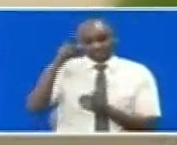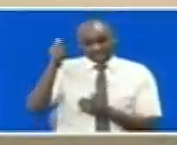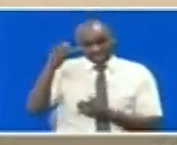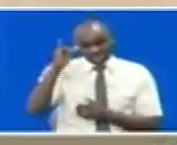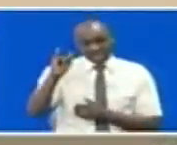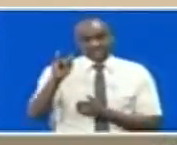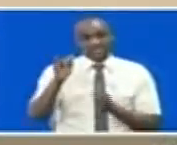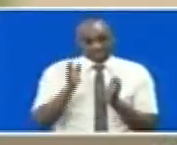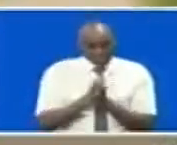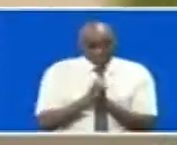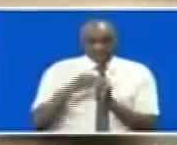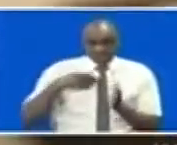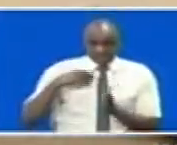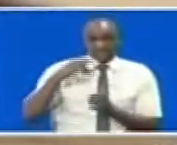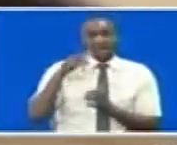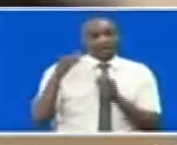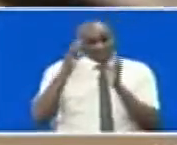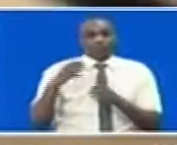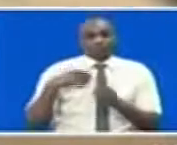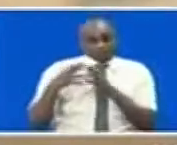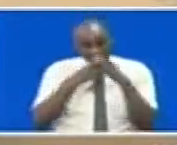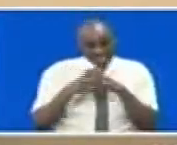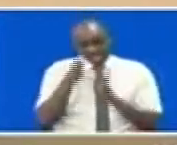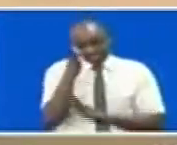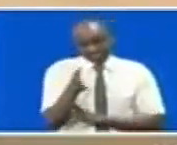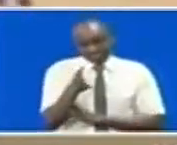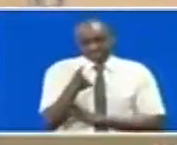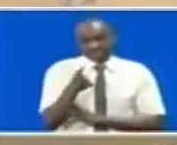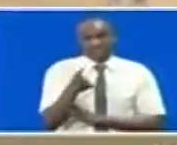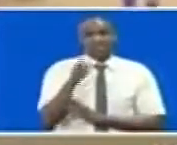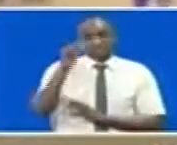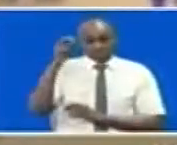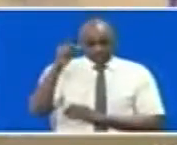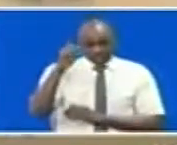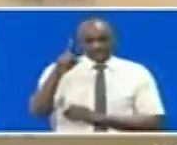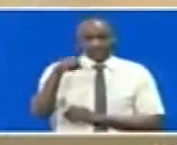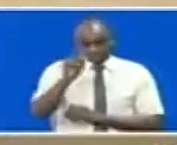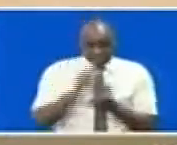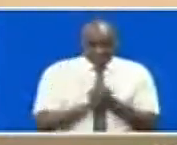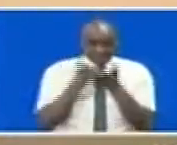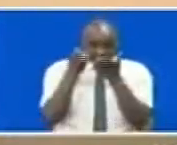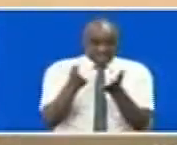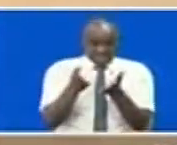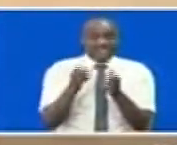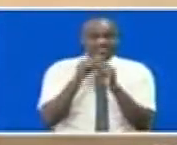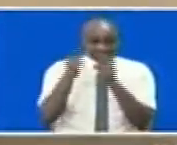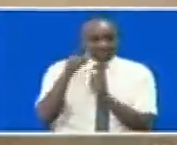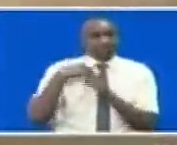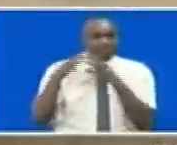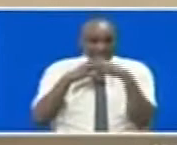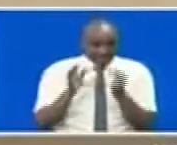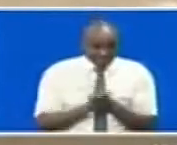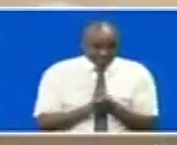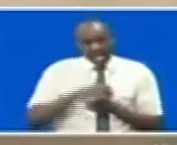Shadrach Kipchirchir, and USA national cross-country champion 30-year-old Leonard Koril in its cross-country team.